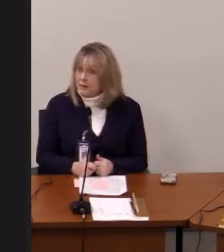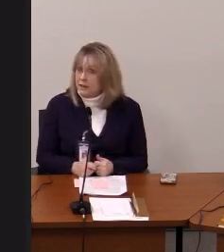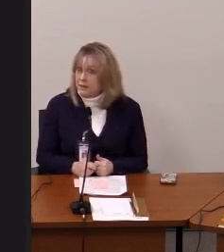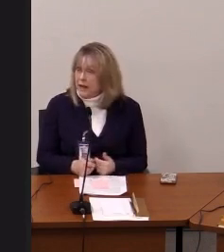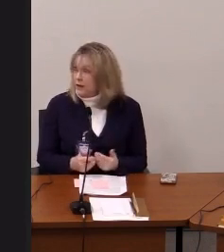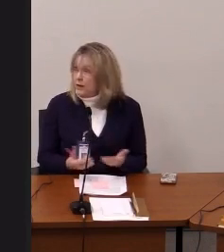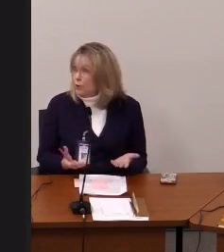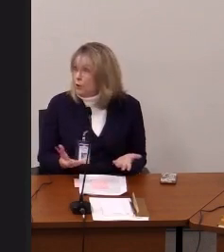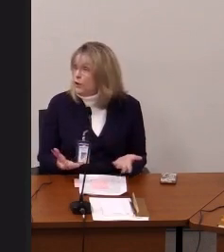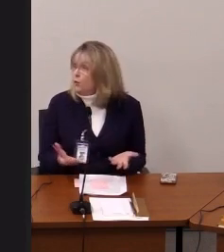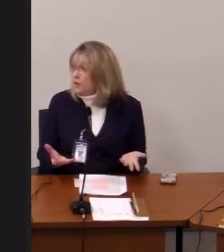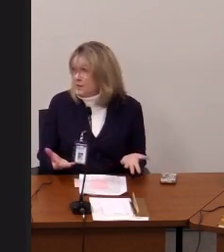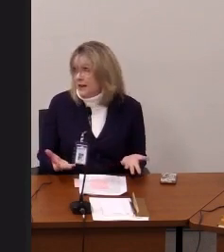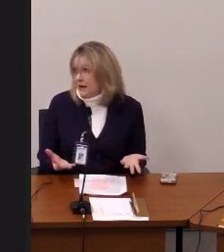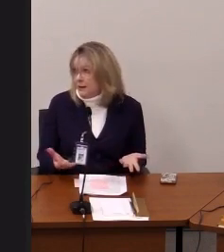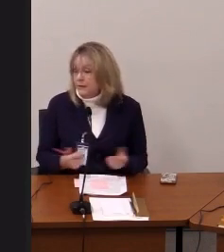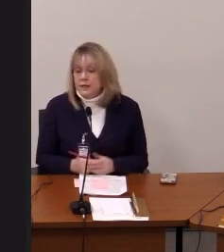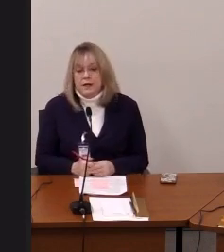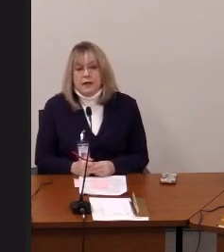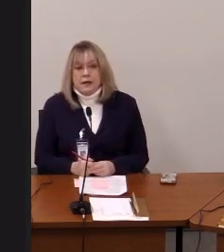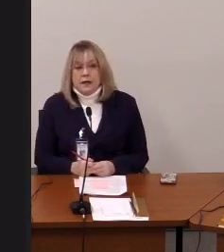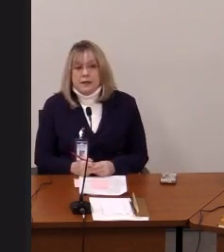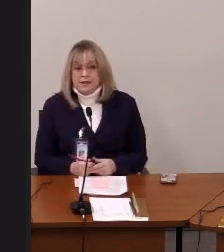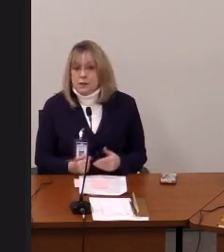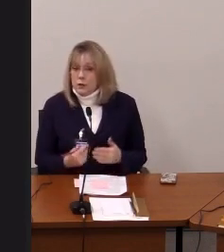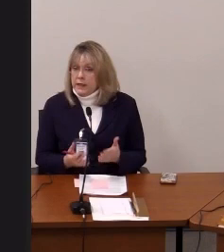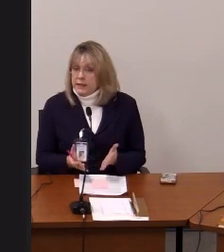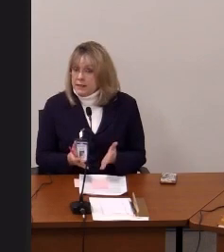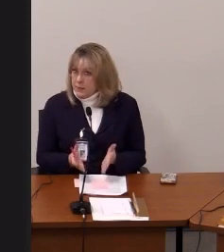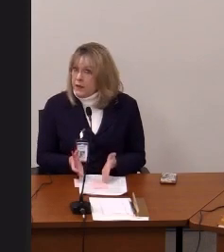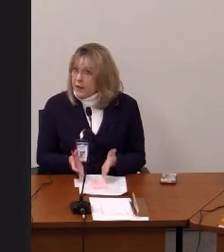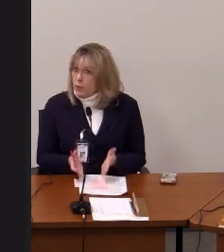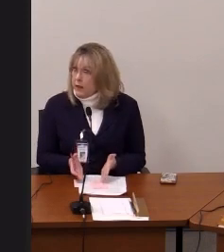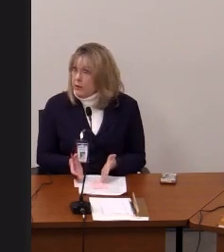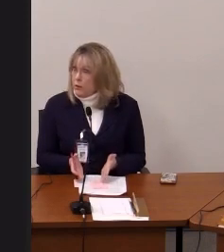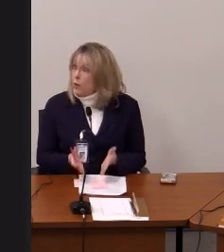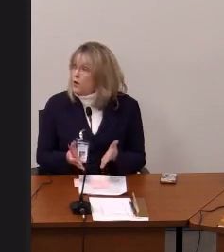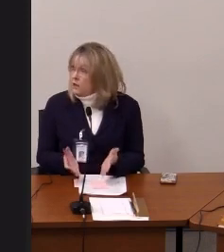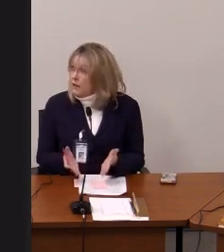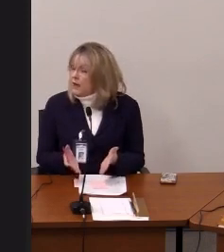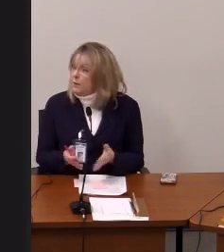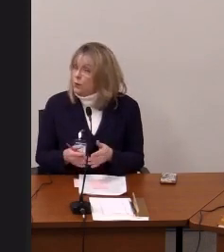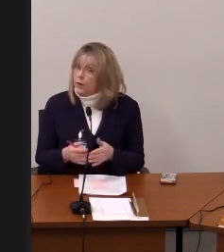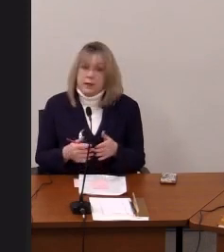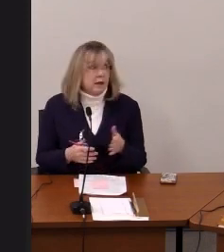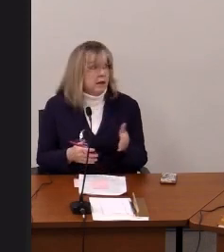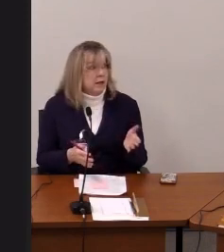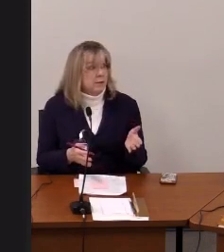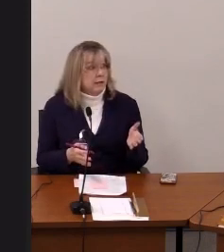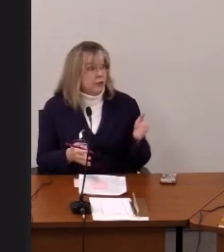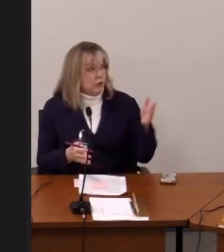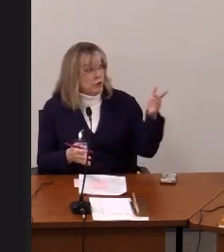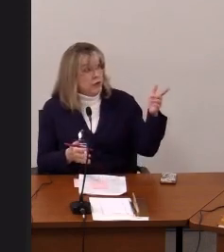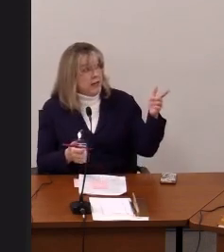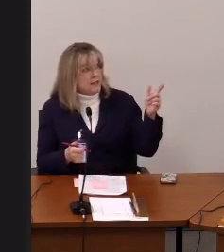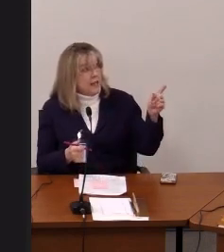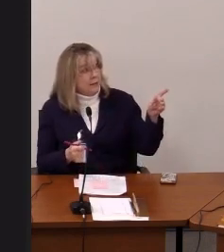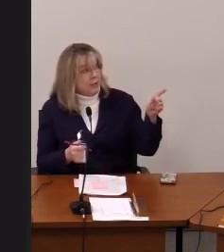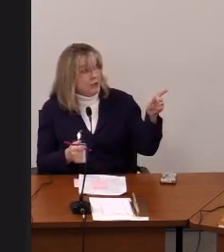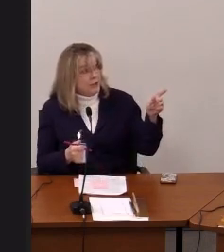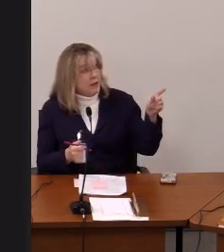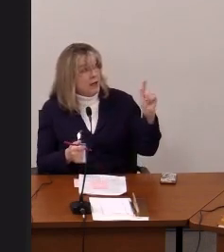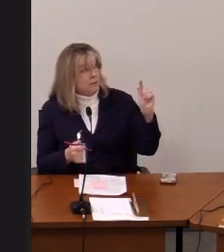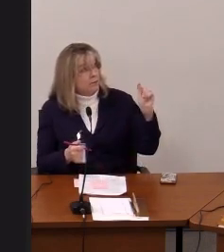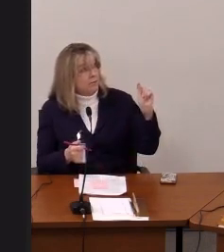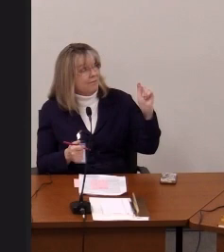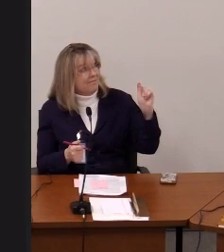lot about what do we do with this data? So it's something that we want to develop, but if you go to the next